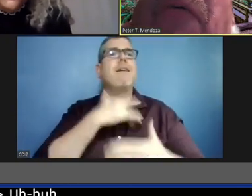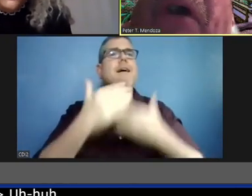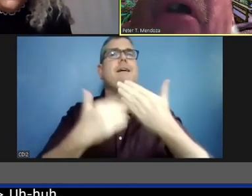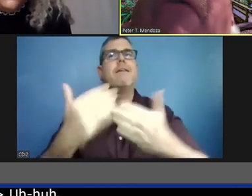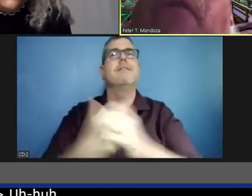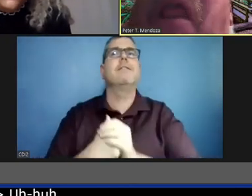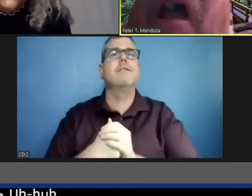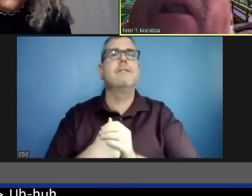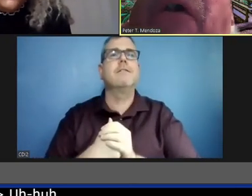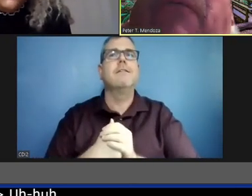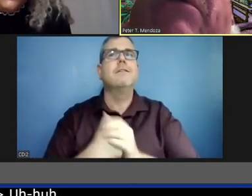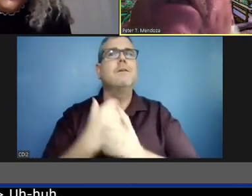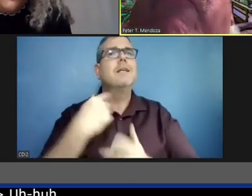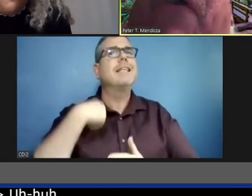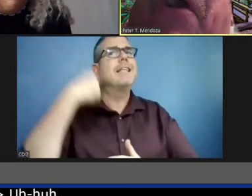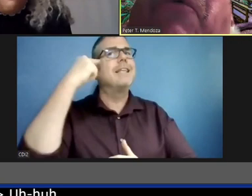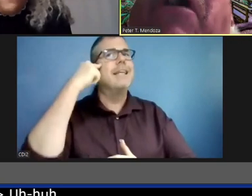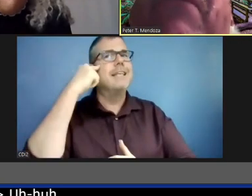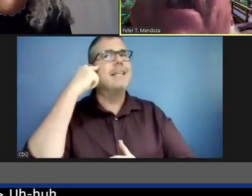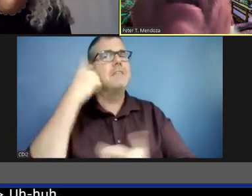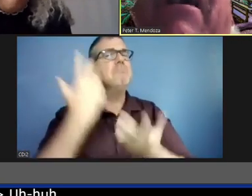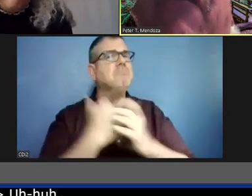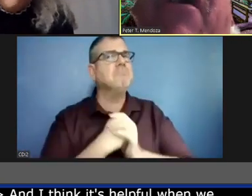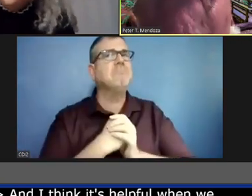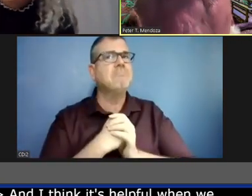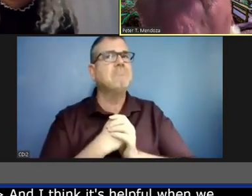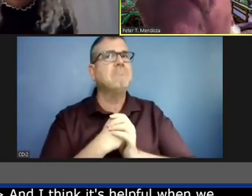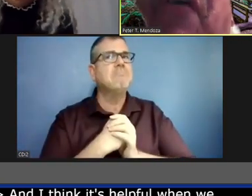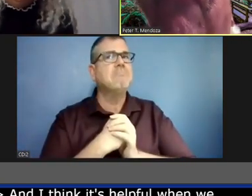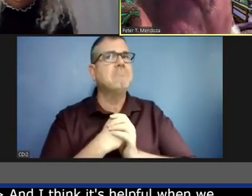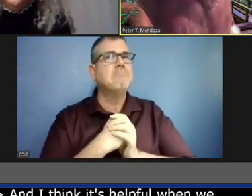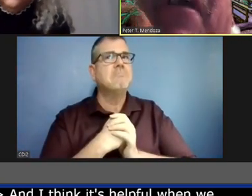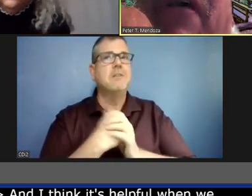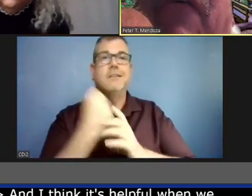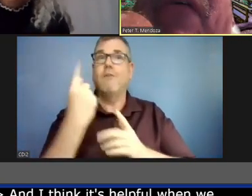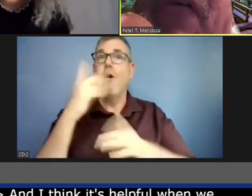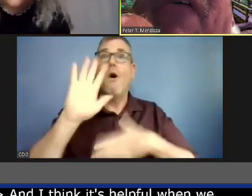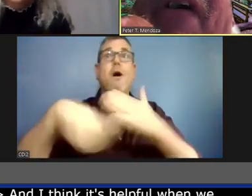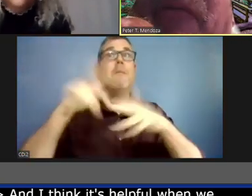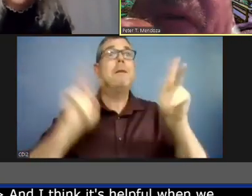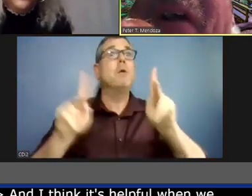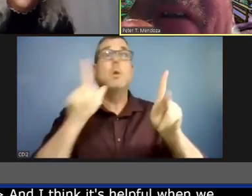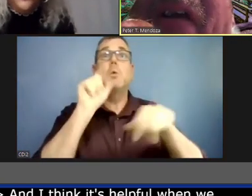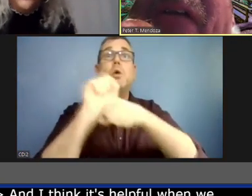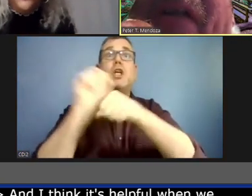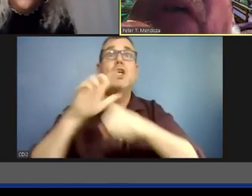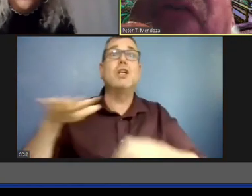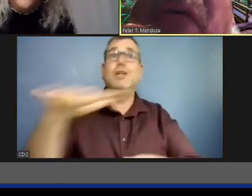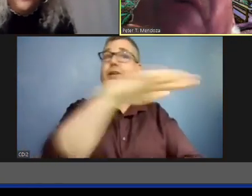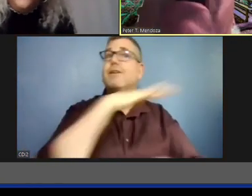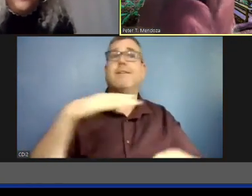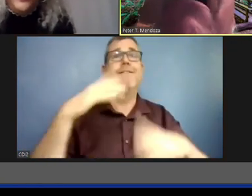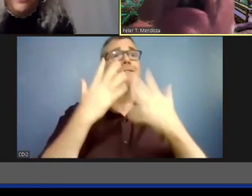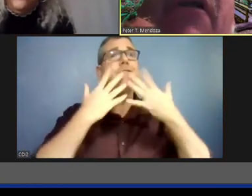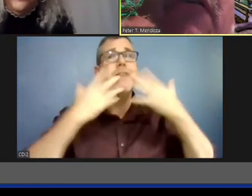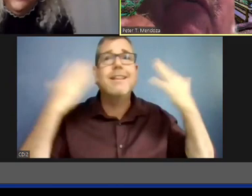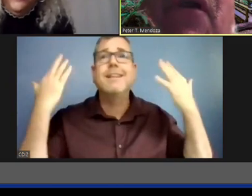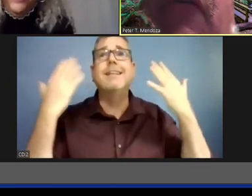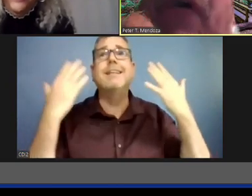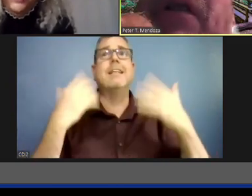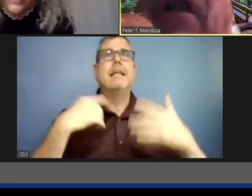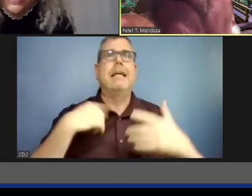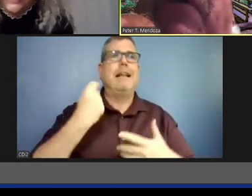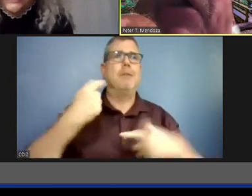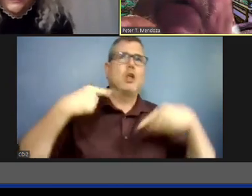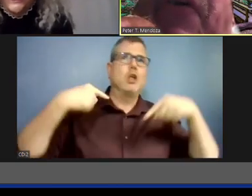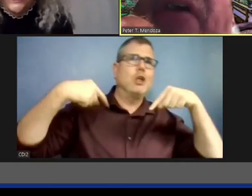we go, you know, everybody was very welcoming, because I was a little nervous, you know, with the whole COVID-19 thing. So Yeah. I just want to say